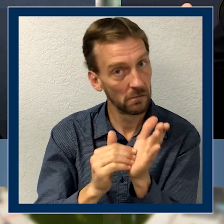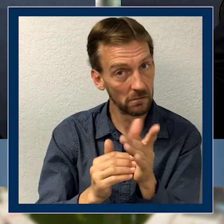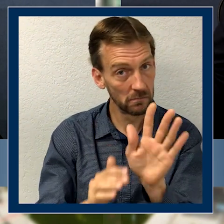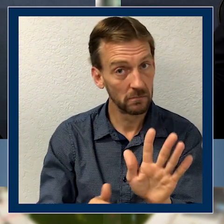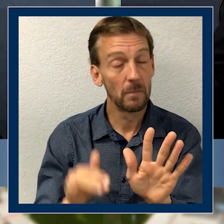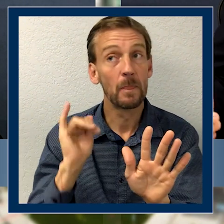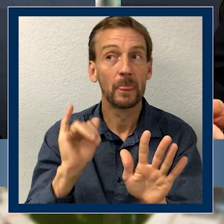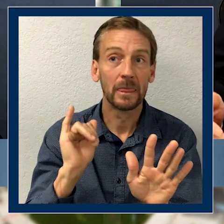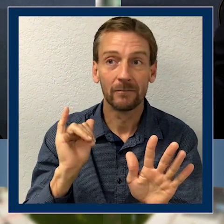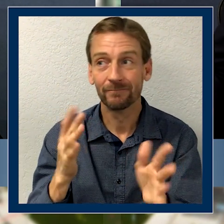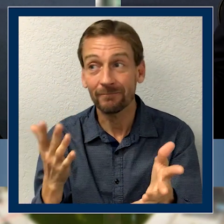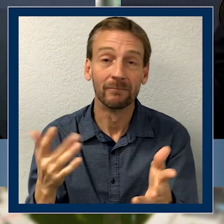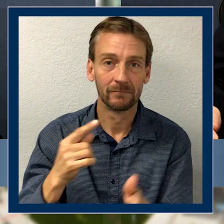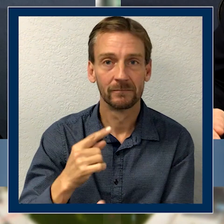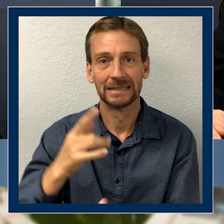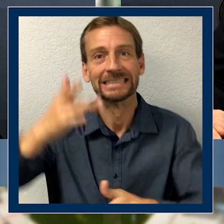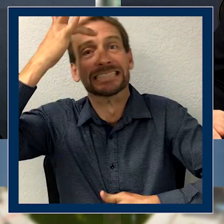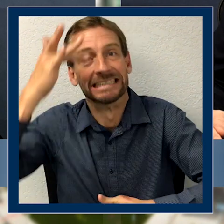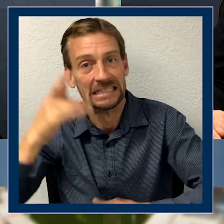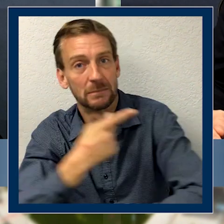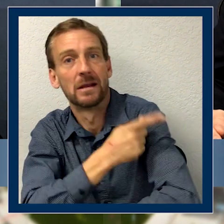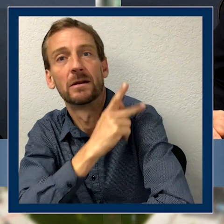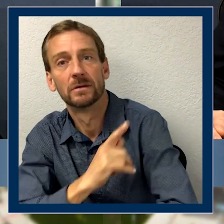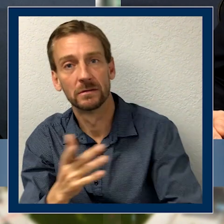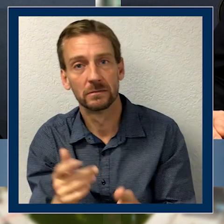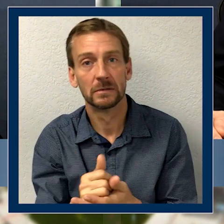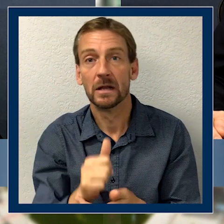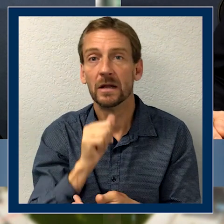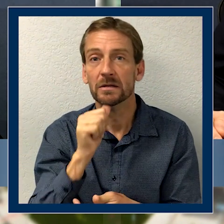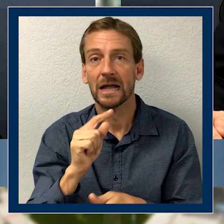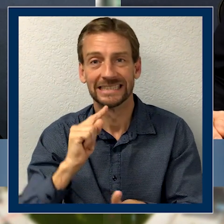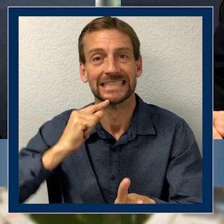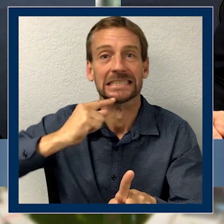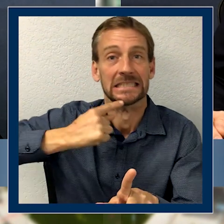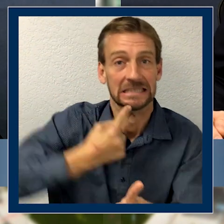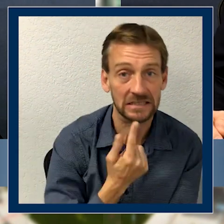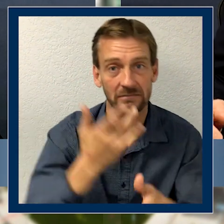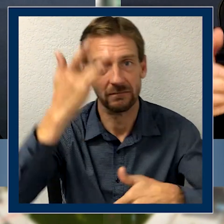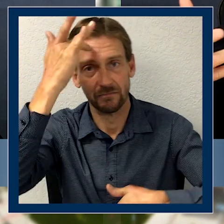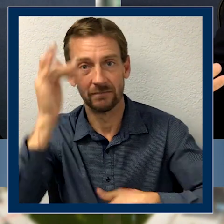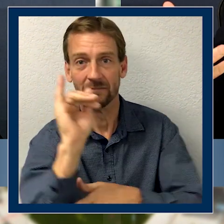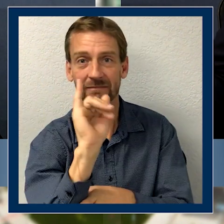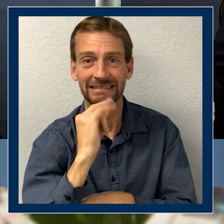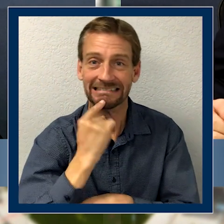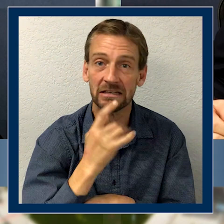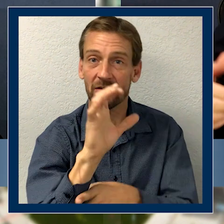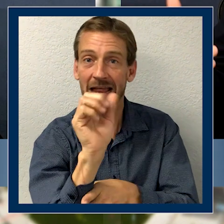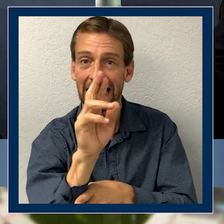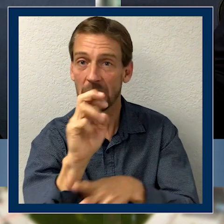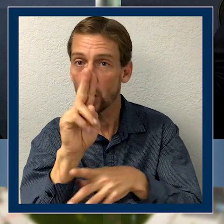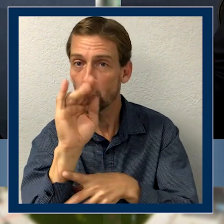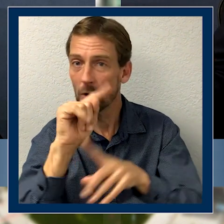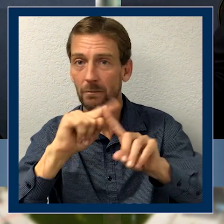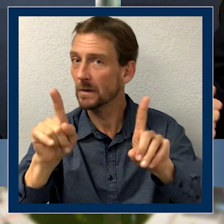know, pretty sick patients. Not so sick that they need to be in the intensive care unit, but they definitely need more care